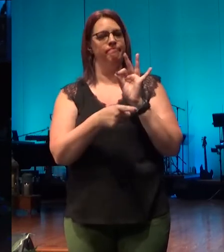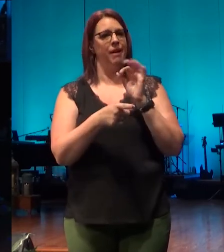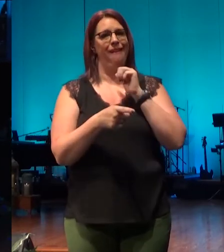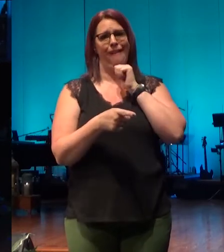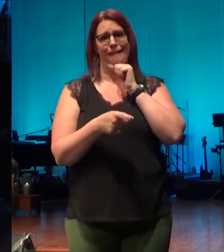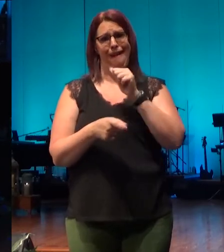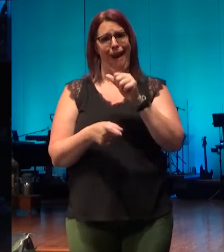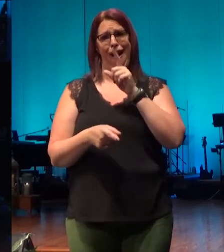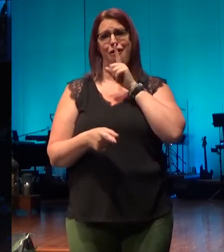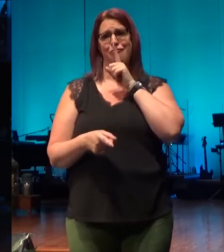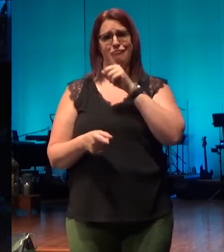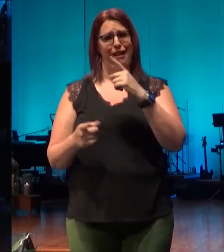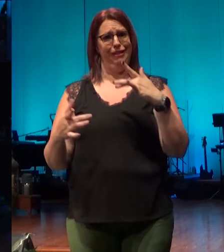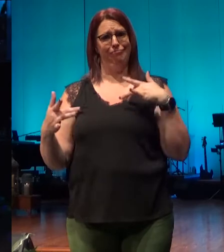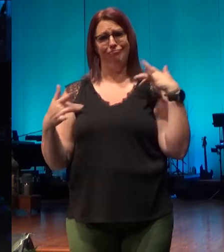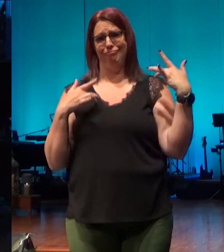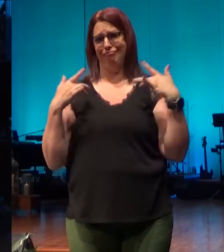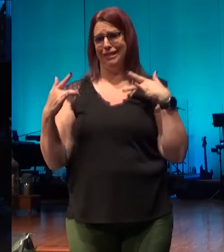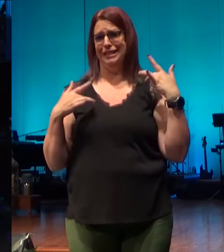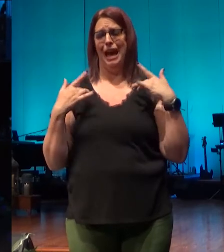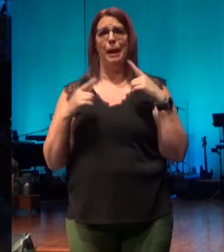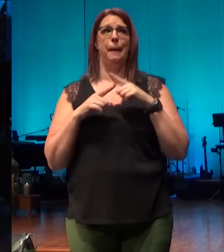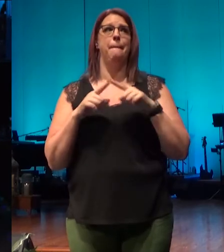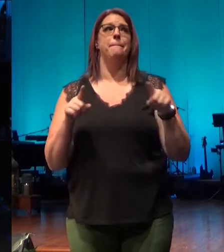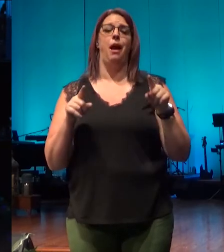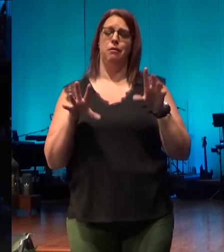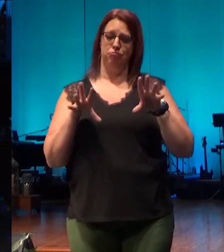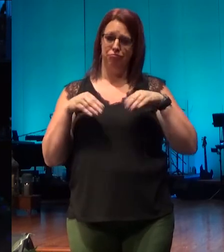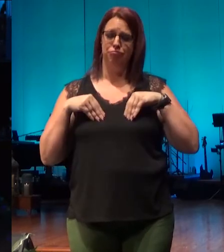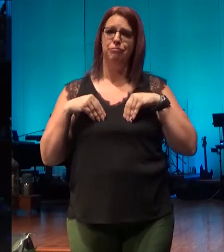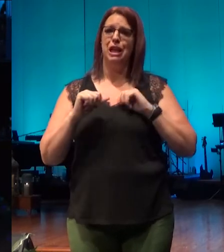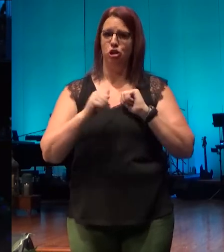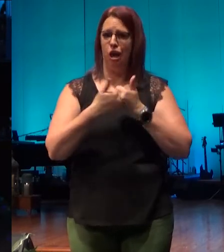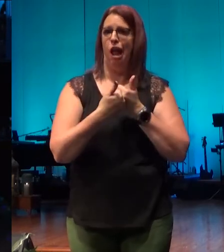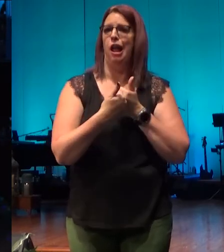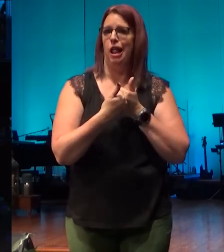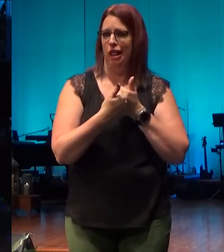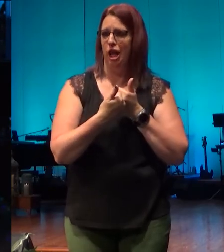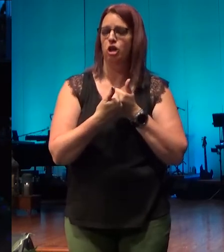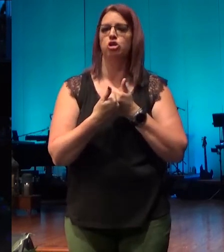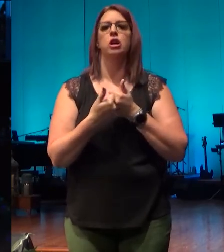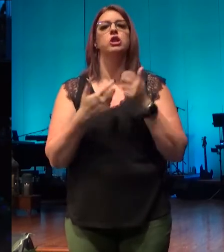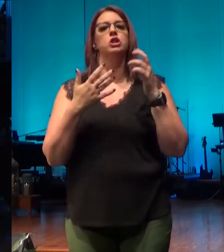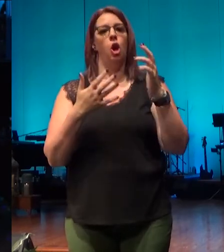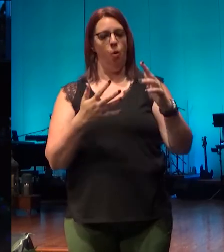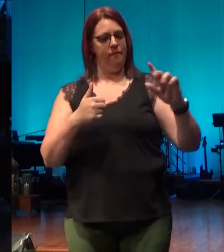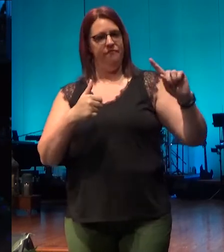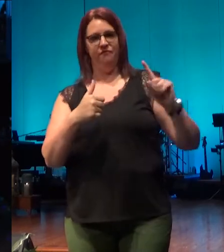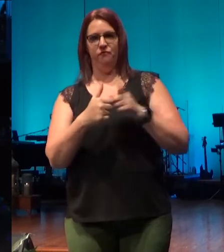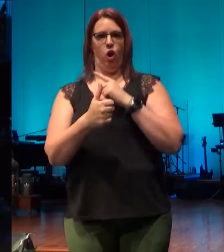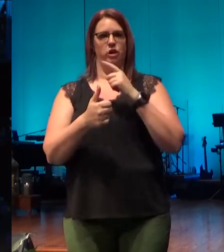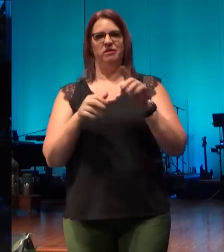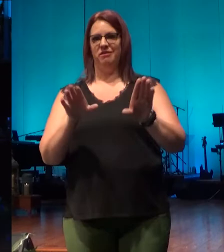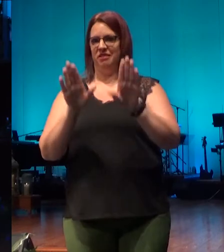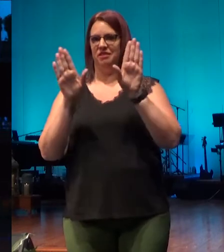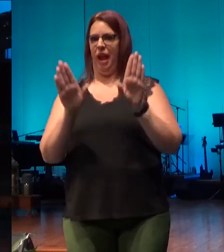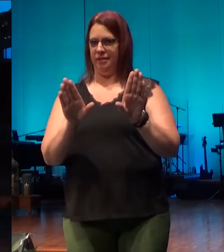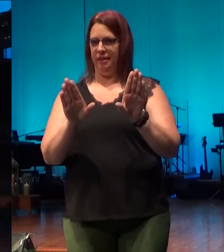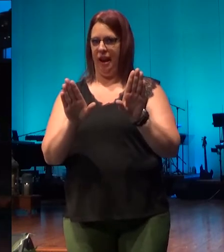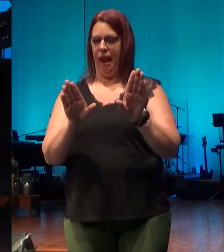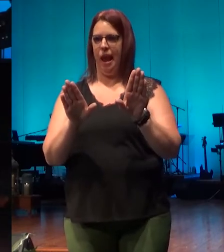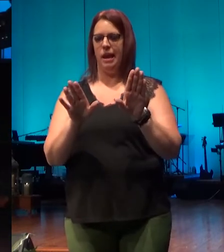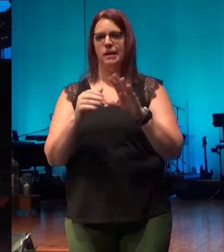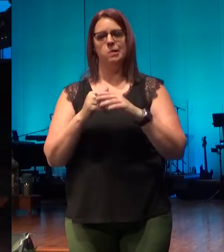senior deacon of the community, and so he accepted the challenge. And he approached his first Sunday with a lot